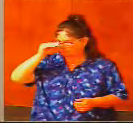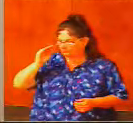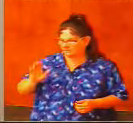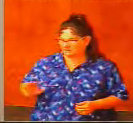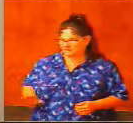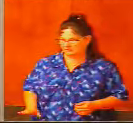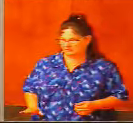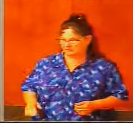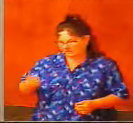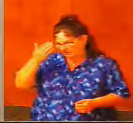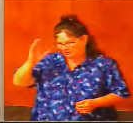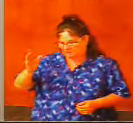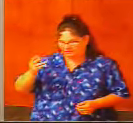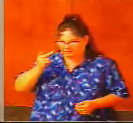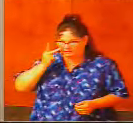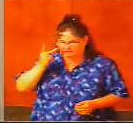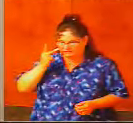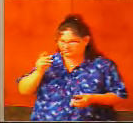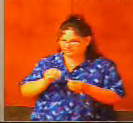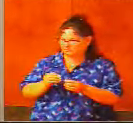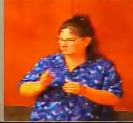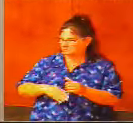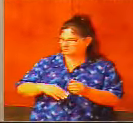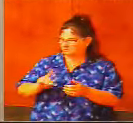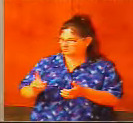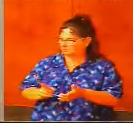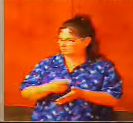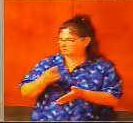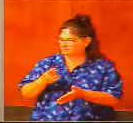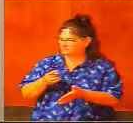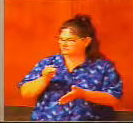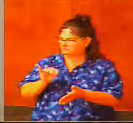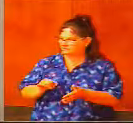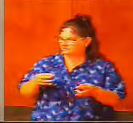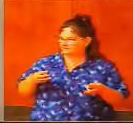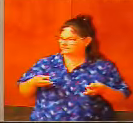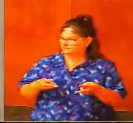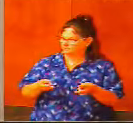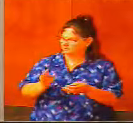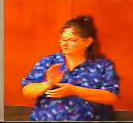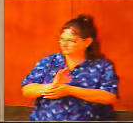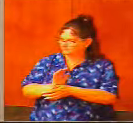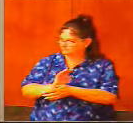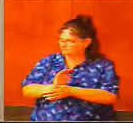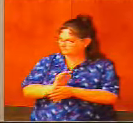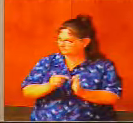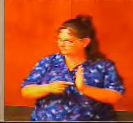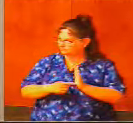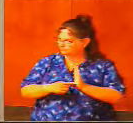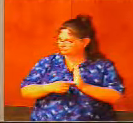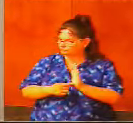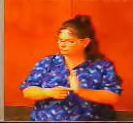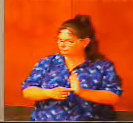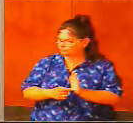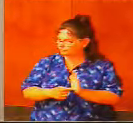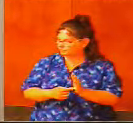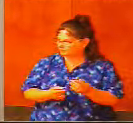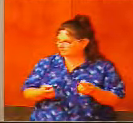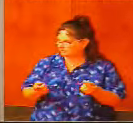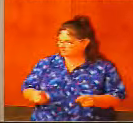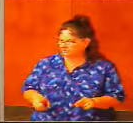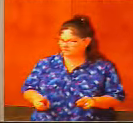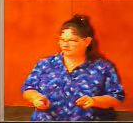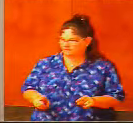I don't know if I've seen it more than once. That's the way the movie depicts the scene.